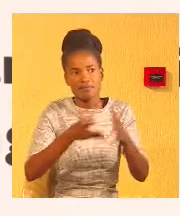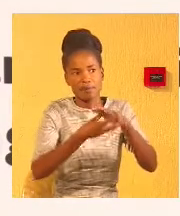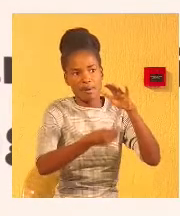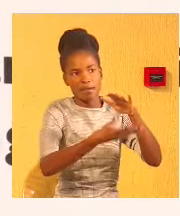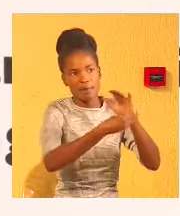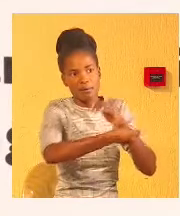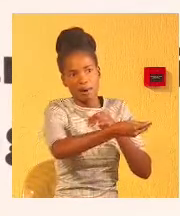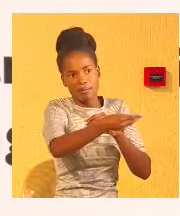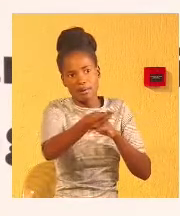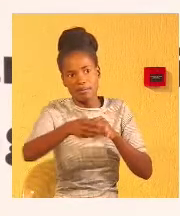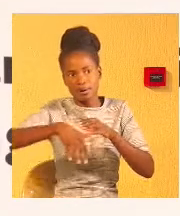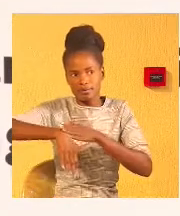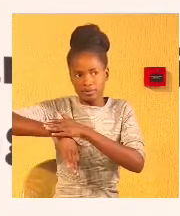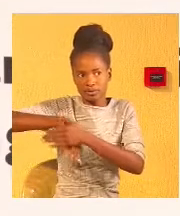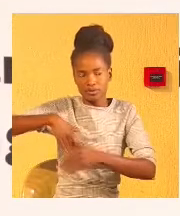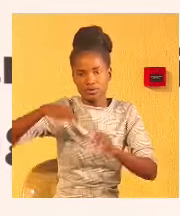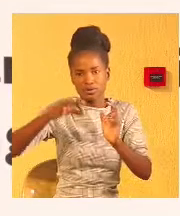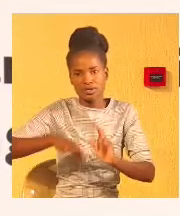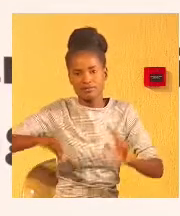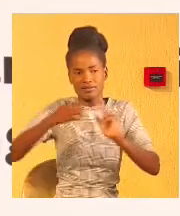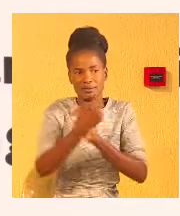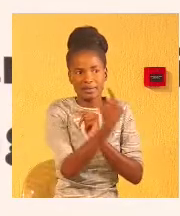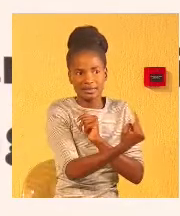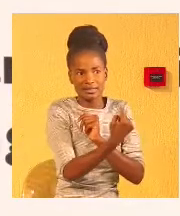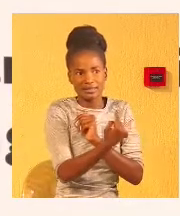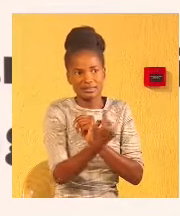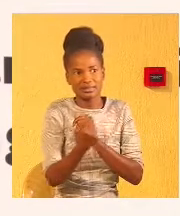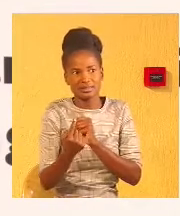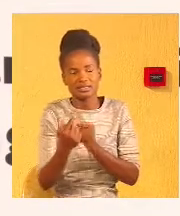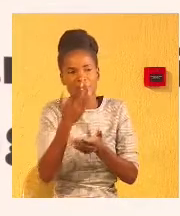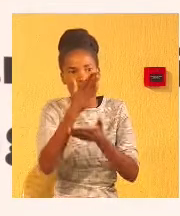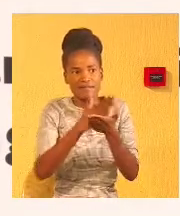countrywide, farmers, both full-time and